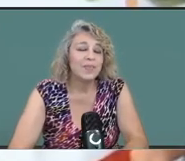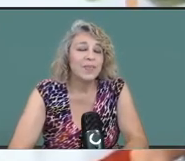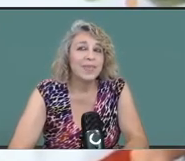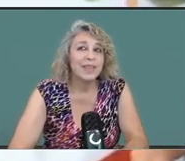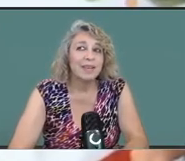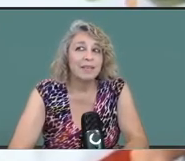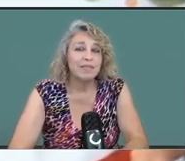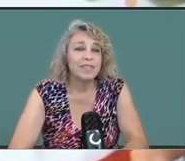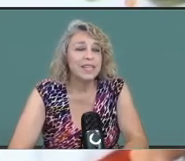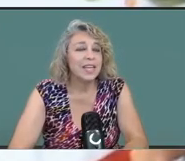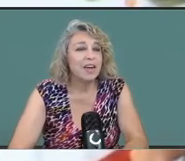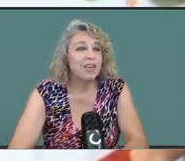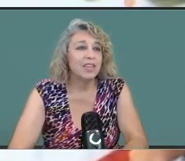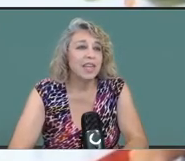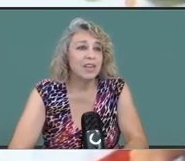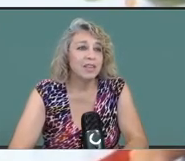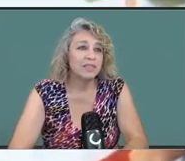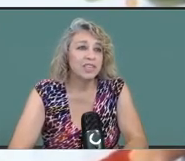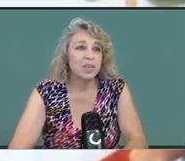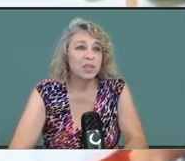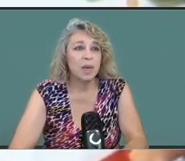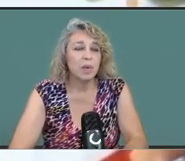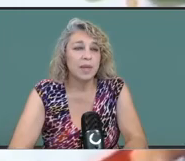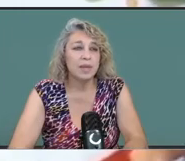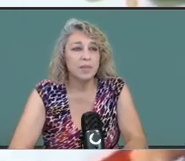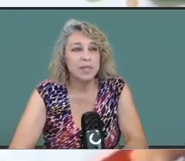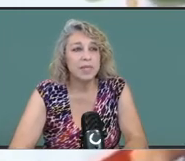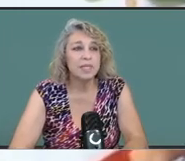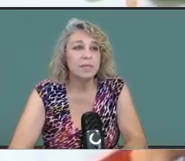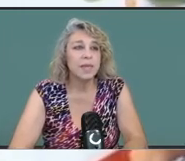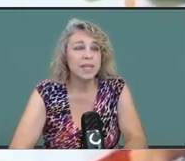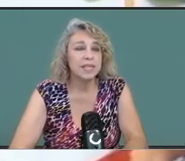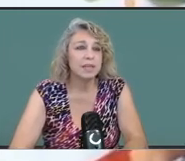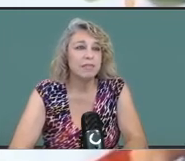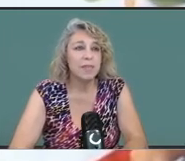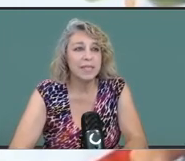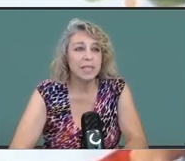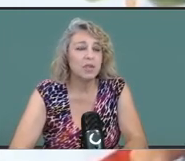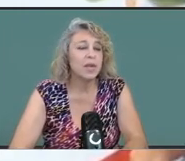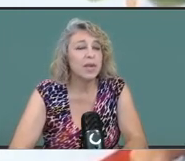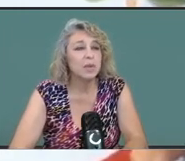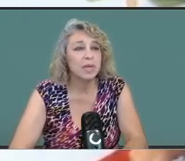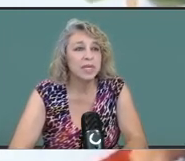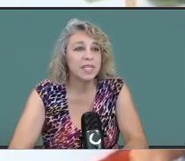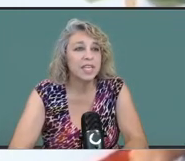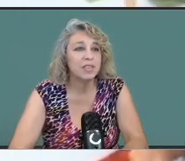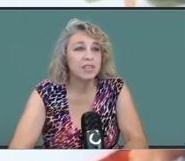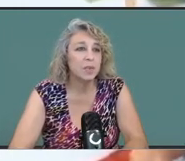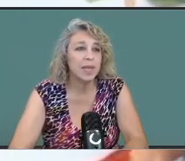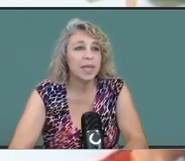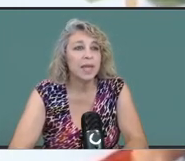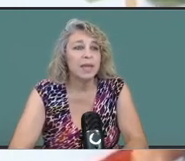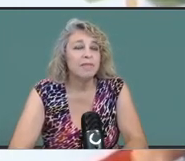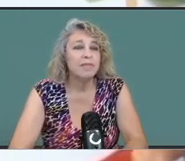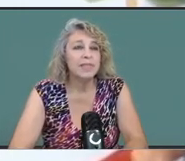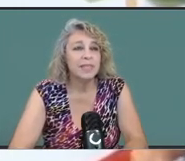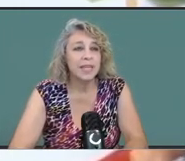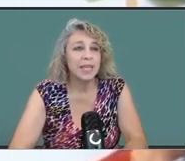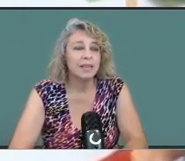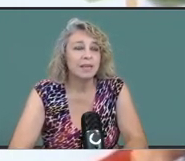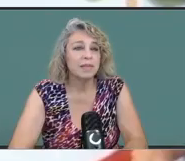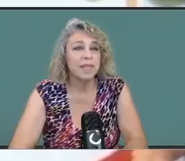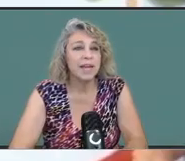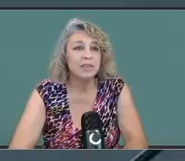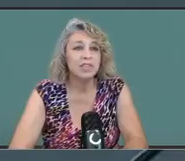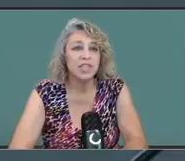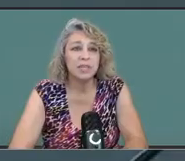I've had the pride of visiting all the areas of Chihuahua and municipalities of Mexico, and I will continue this way, visiting